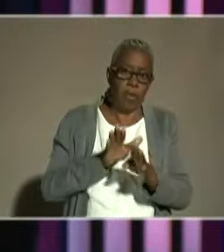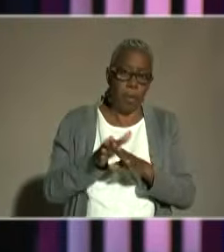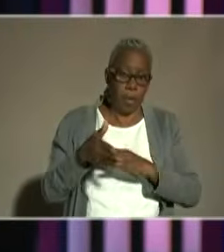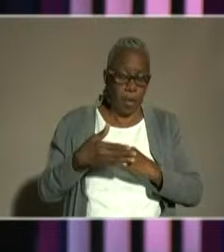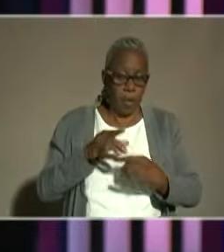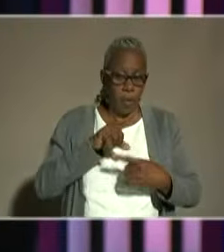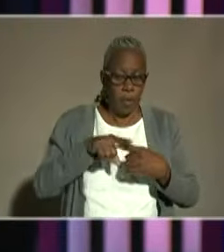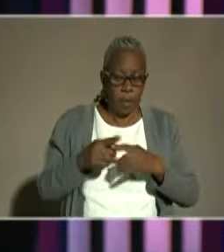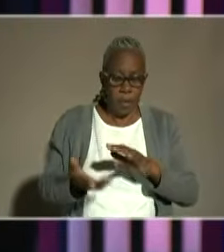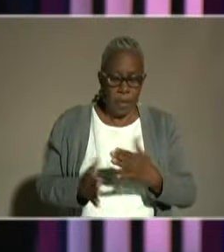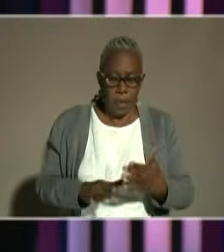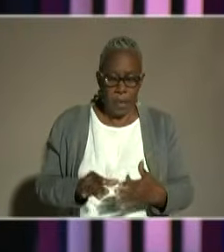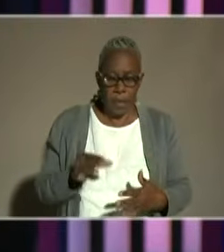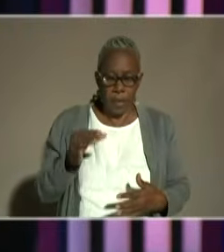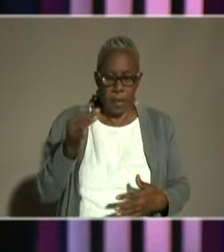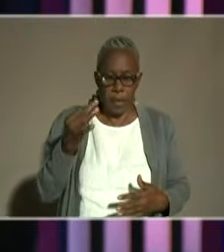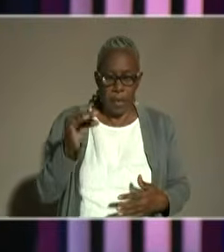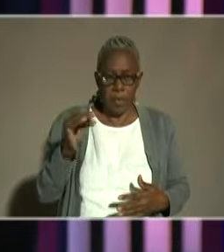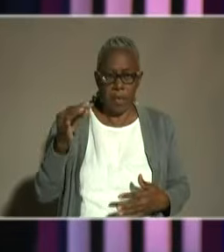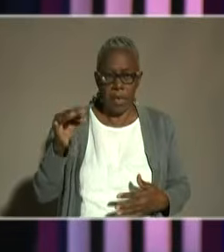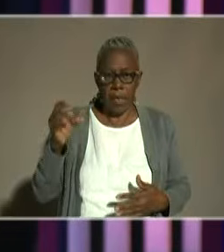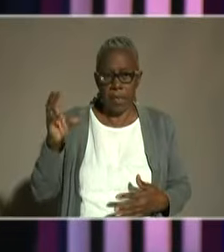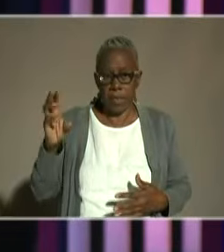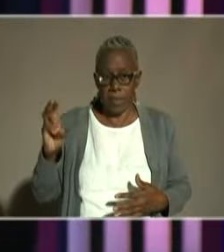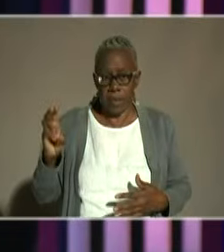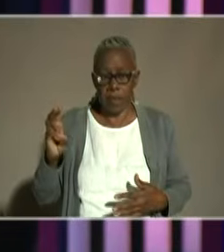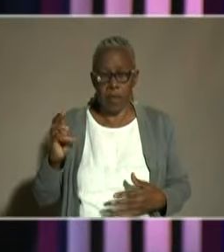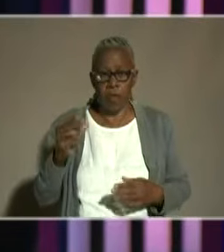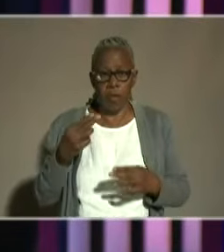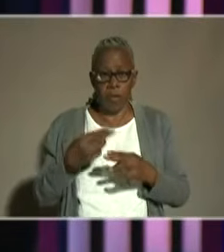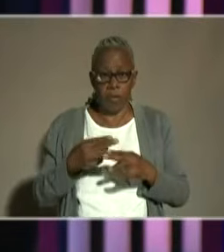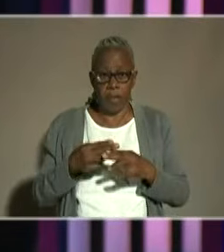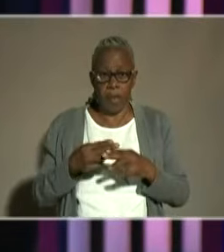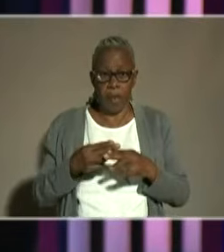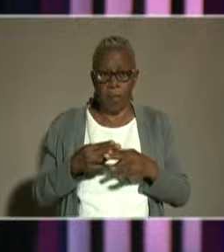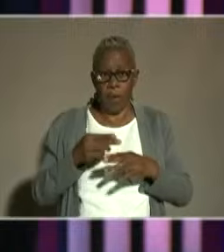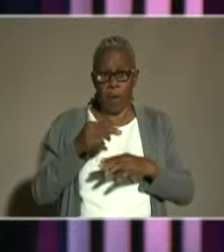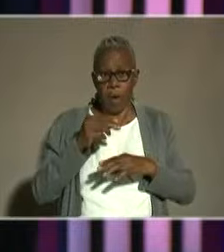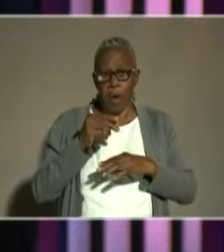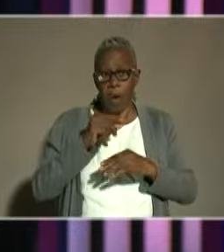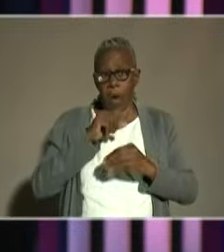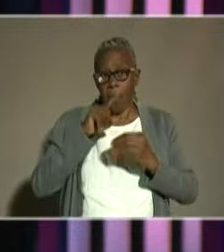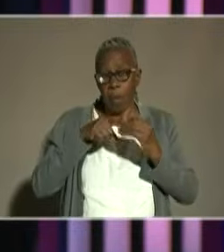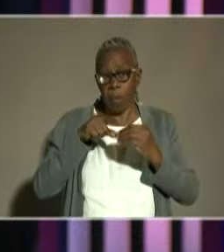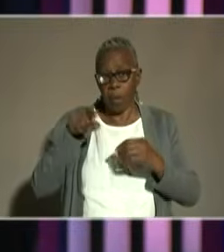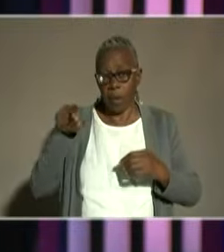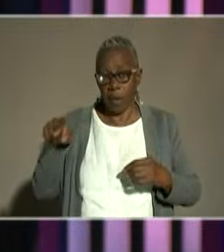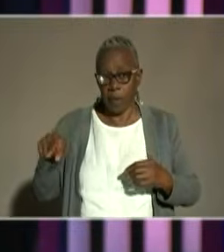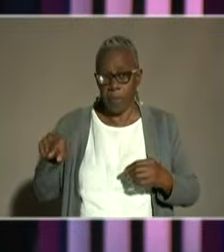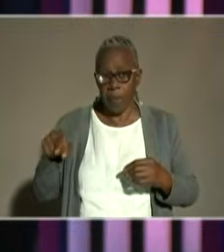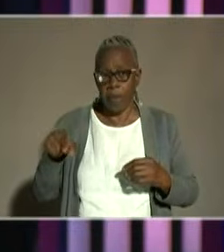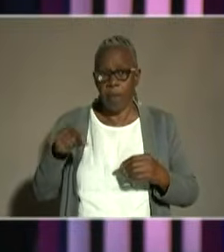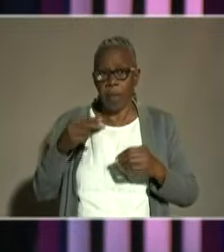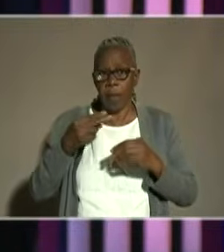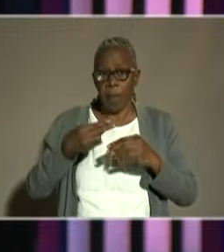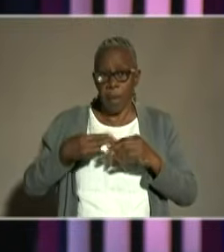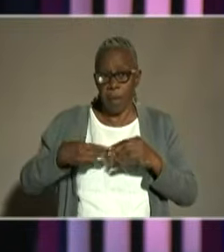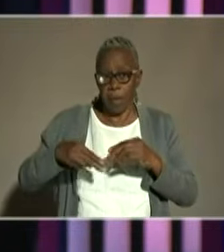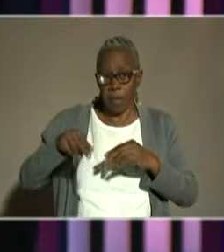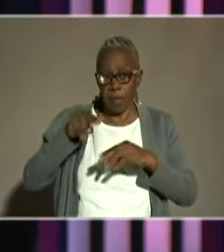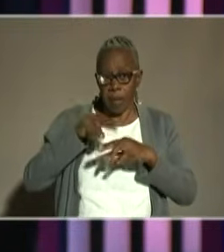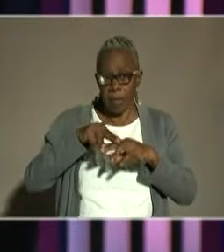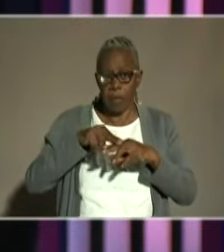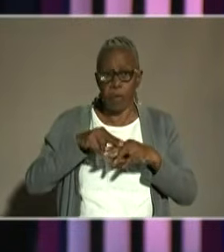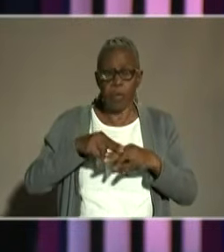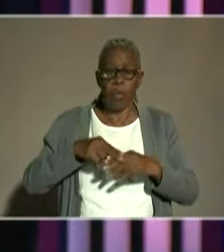in 1996, it was named after him. It's now called the Sir John Golding Rehab Center. He also established the Hope Valley Experimental